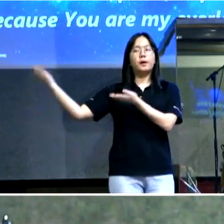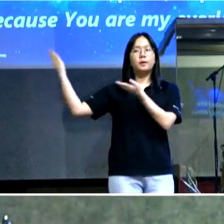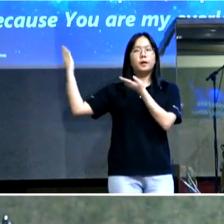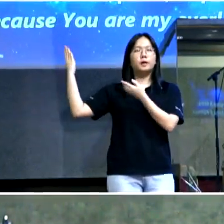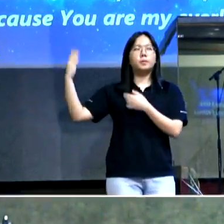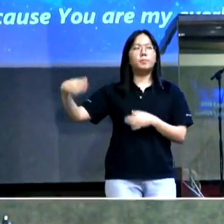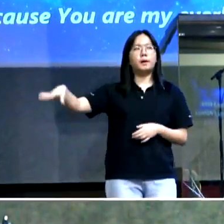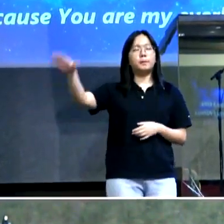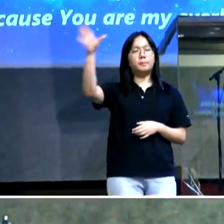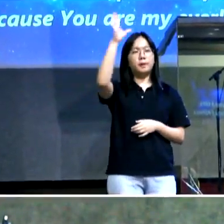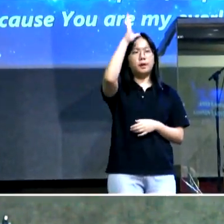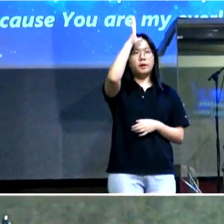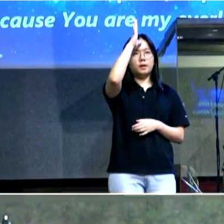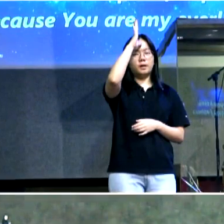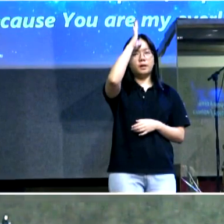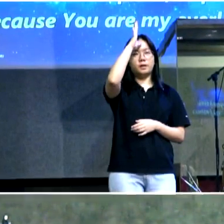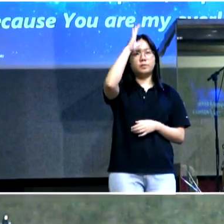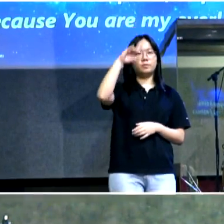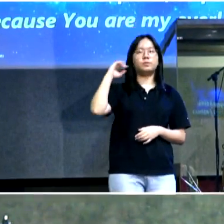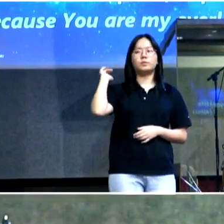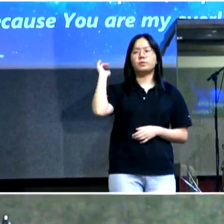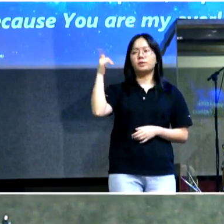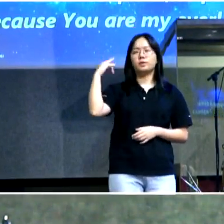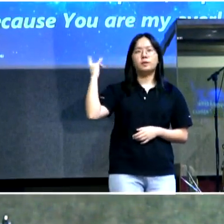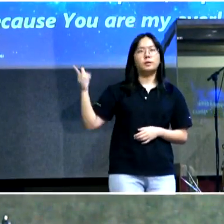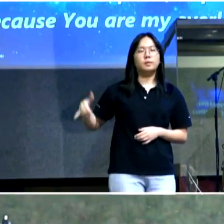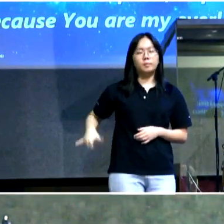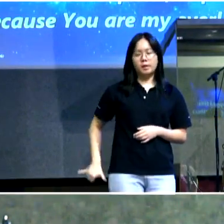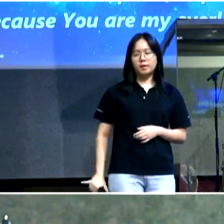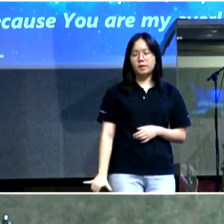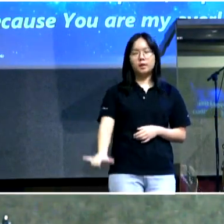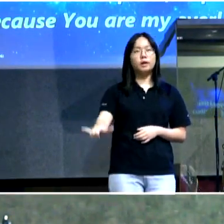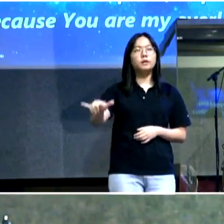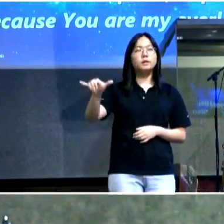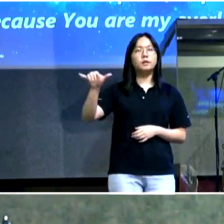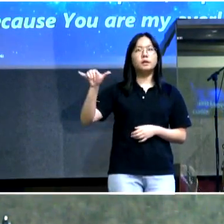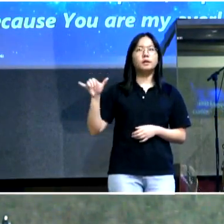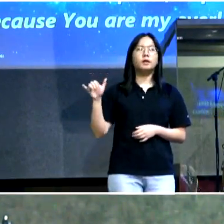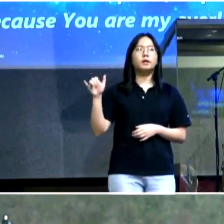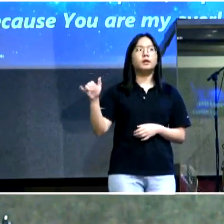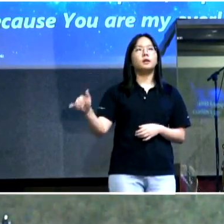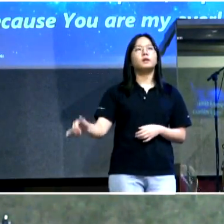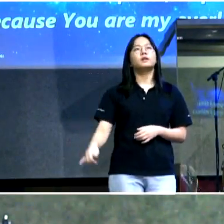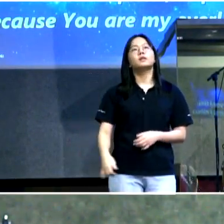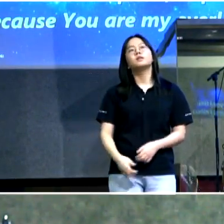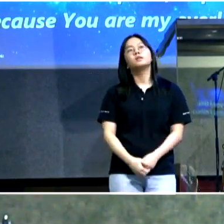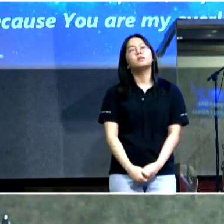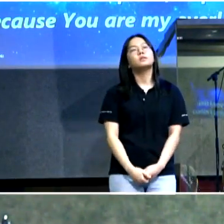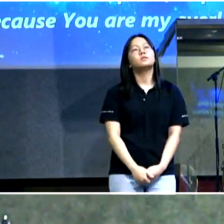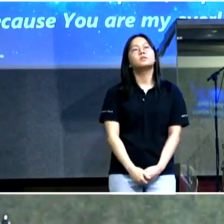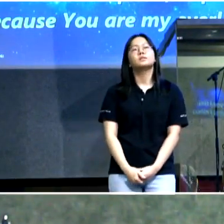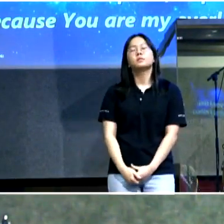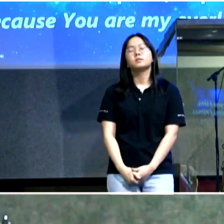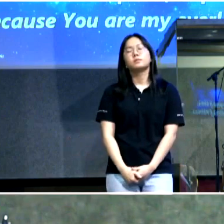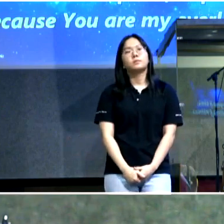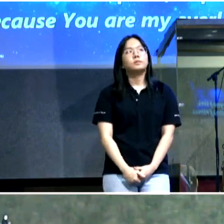Sebab kau Bapakku, Bapa yang kekal.